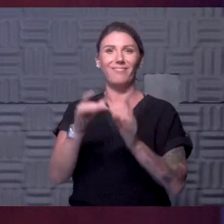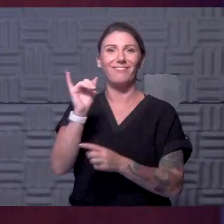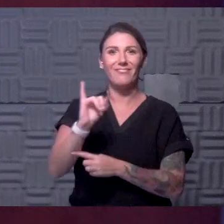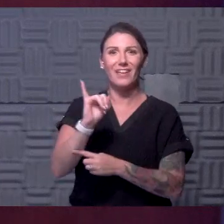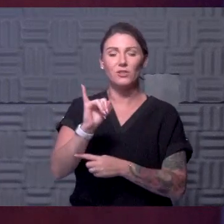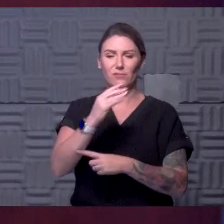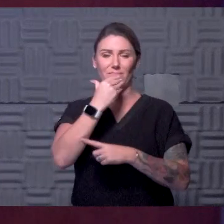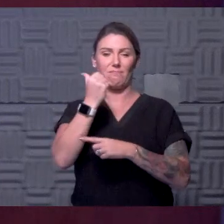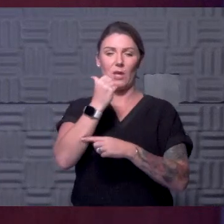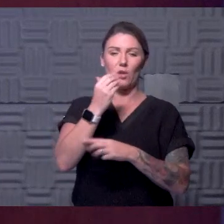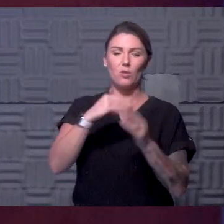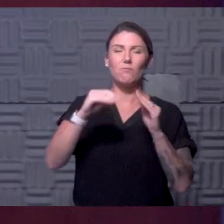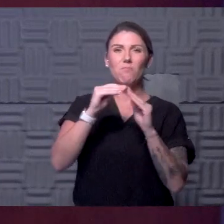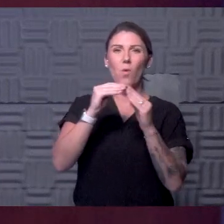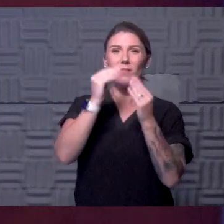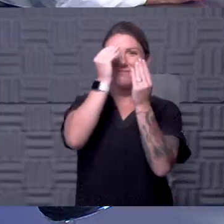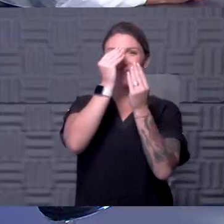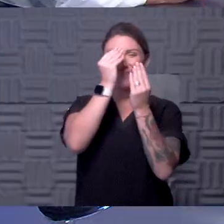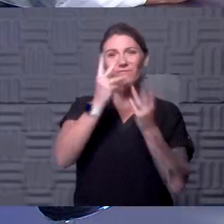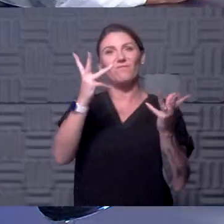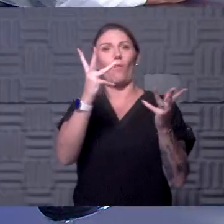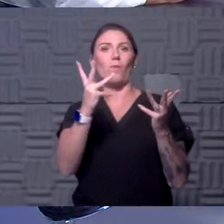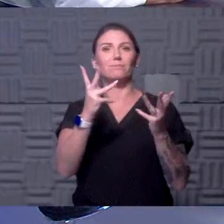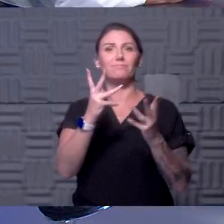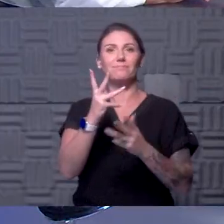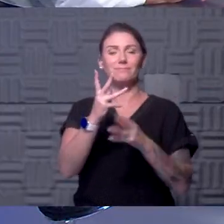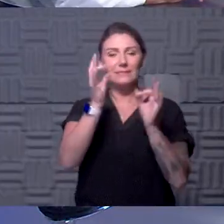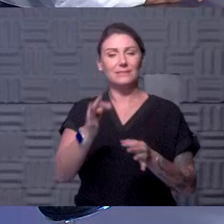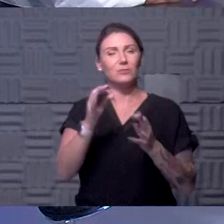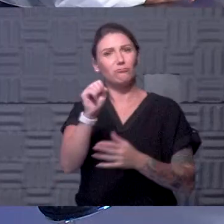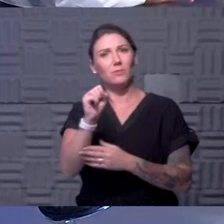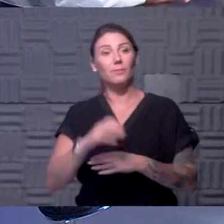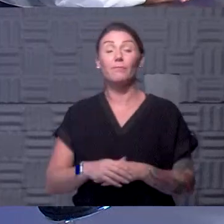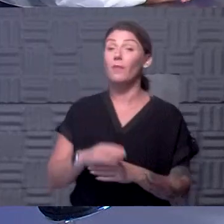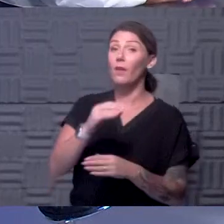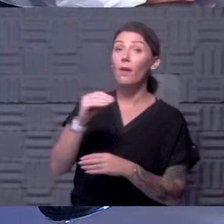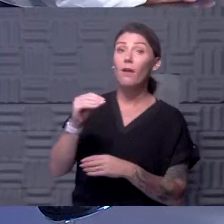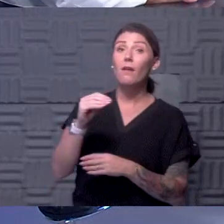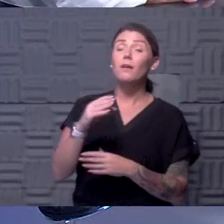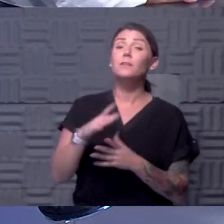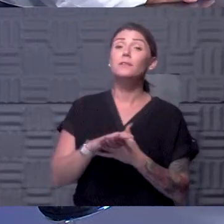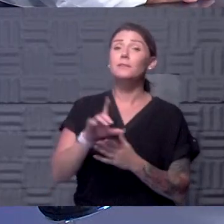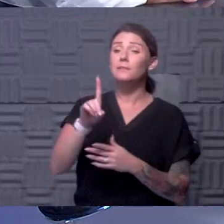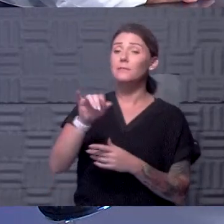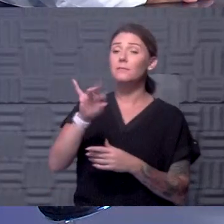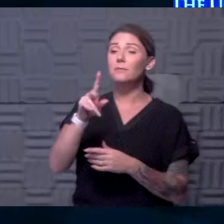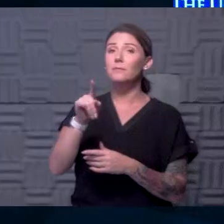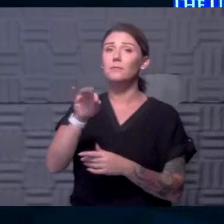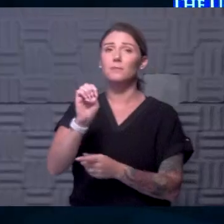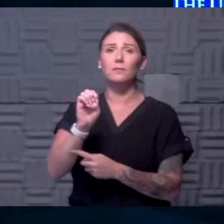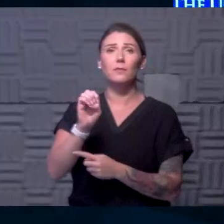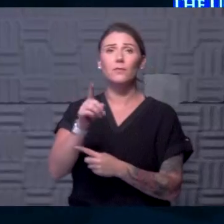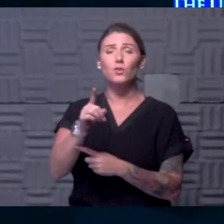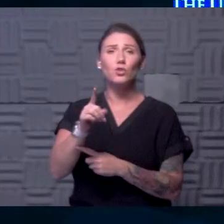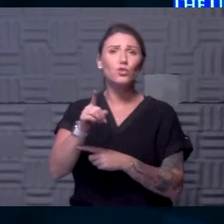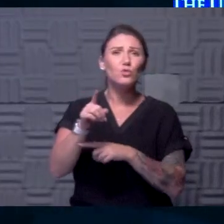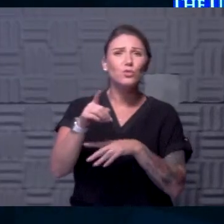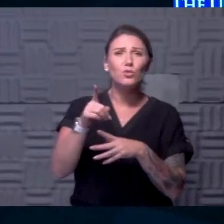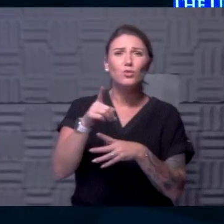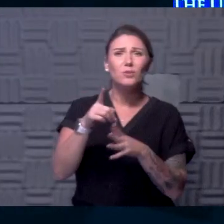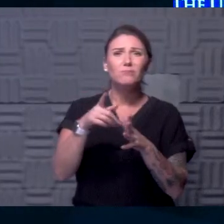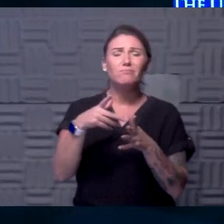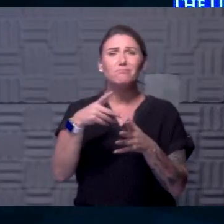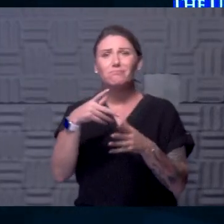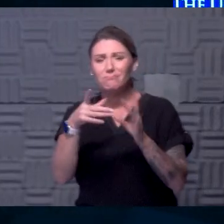better informed decisions. Yeah, I think that's right. And David, you referenced a little bit about some of the different rates and how Shawnee Mission